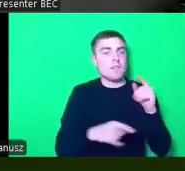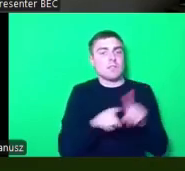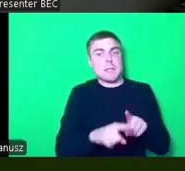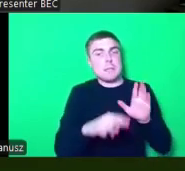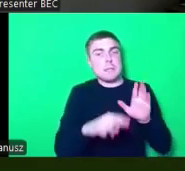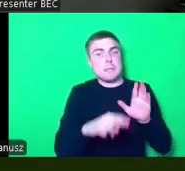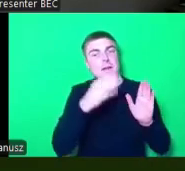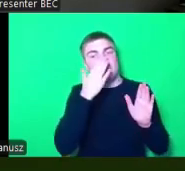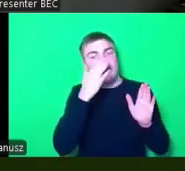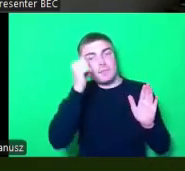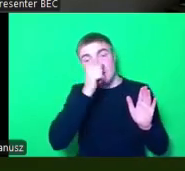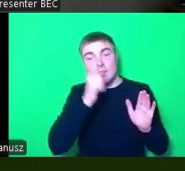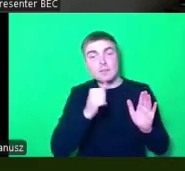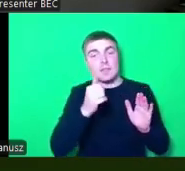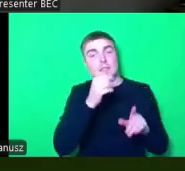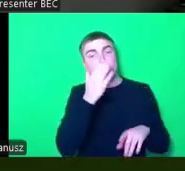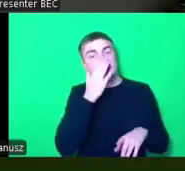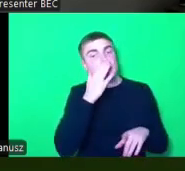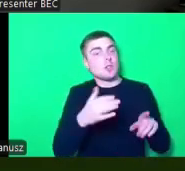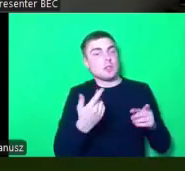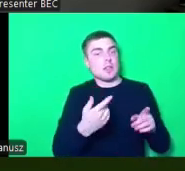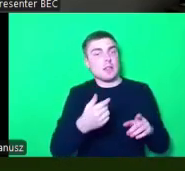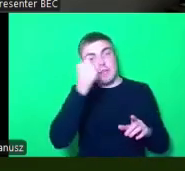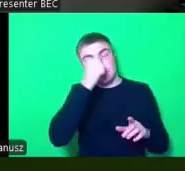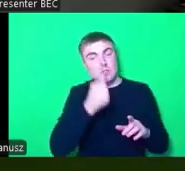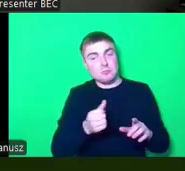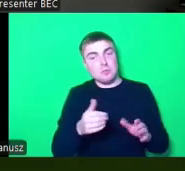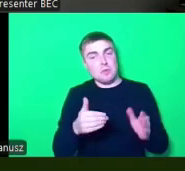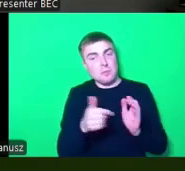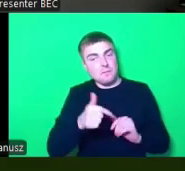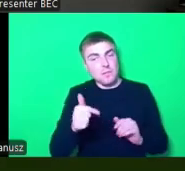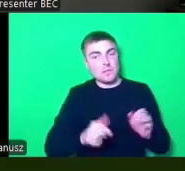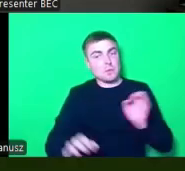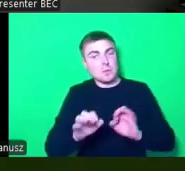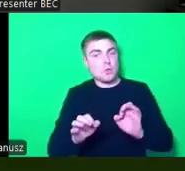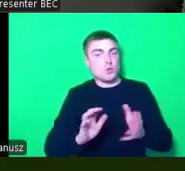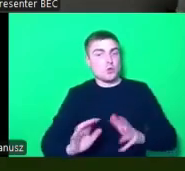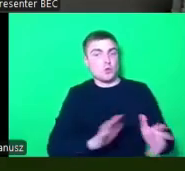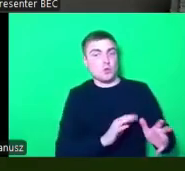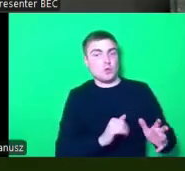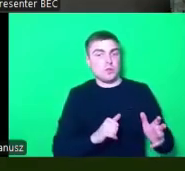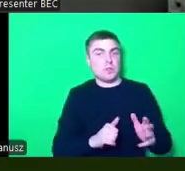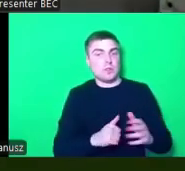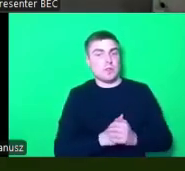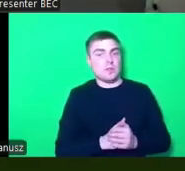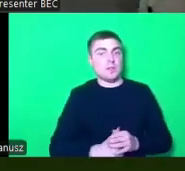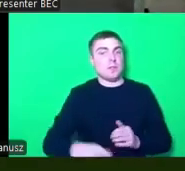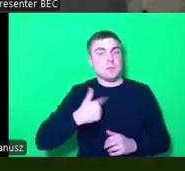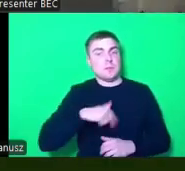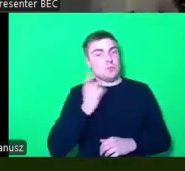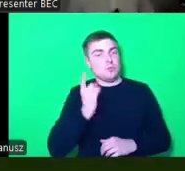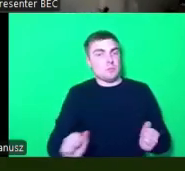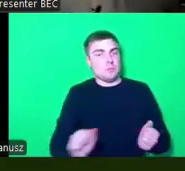success. The tree net, we had to lobby ourselves to get it in. It's there now. But there's still quite